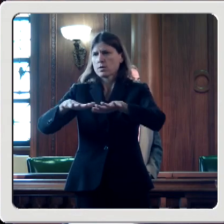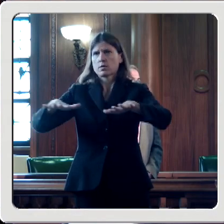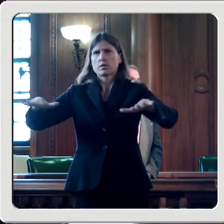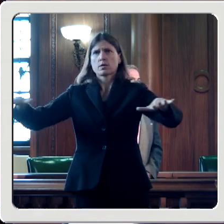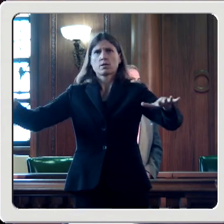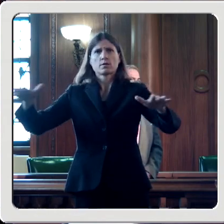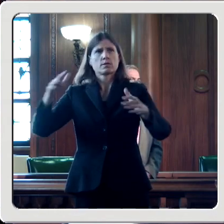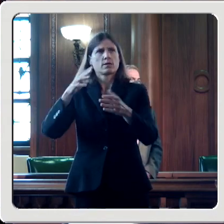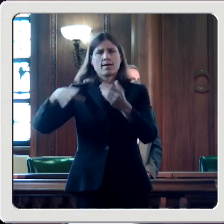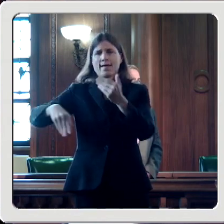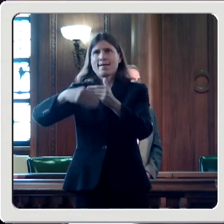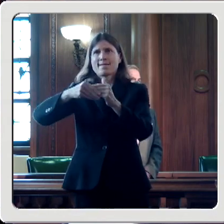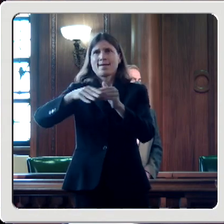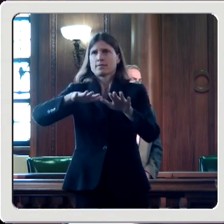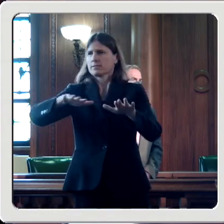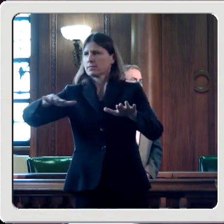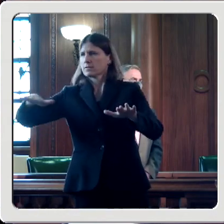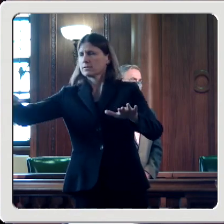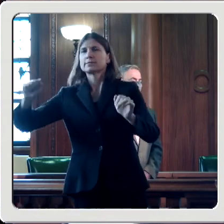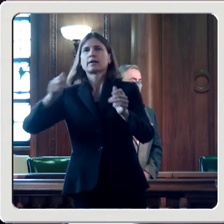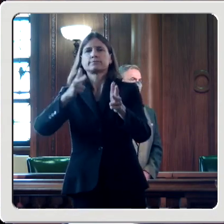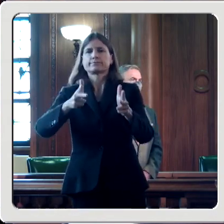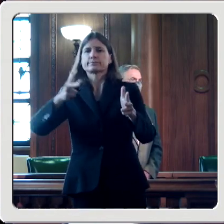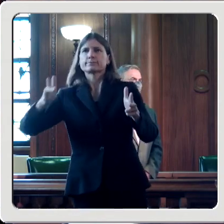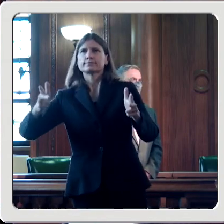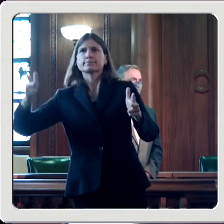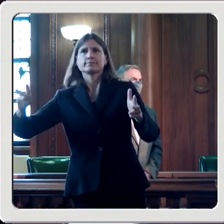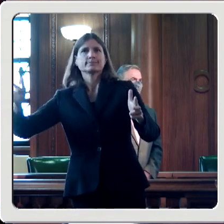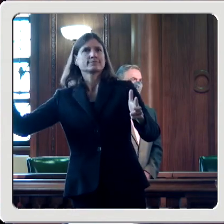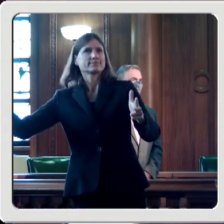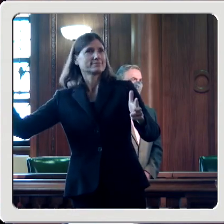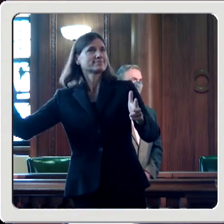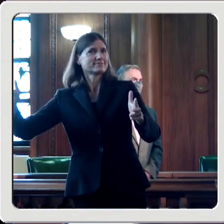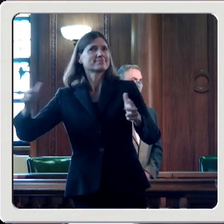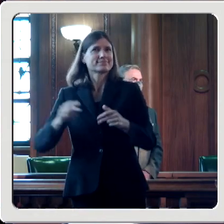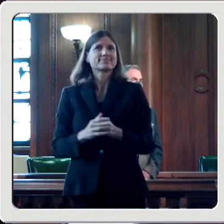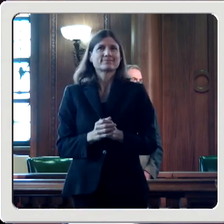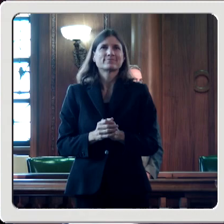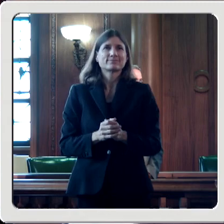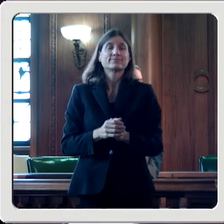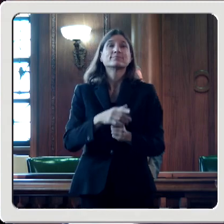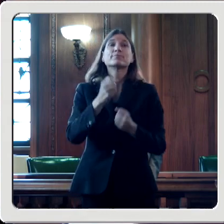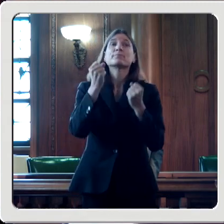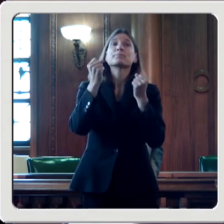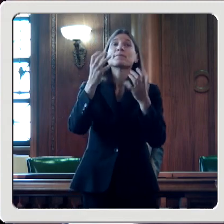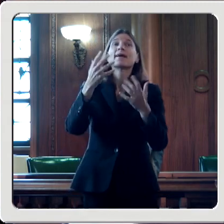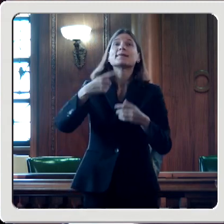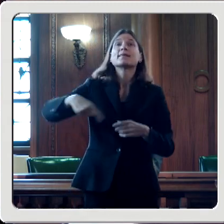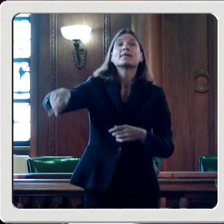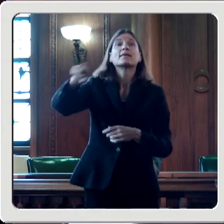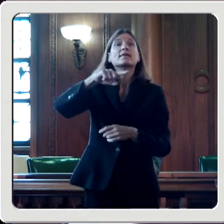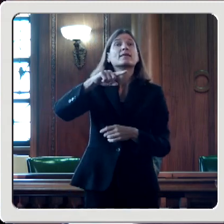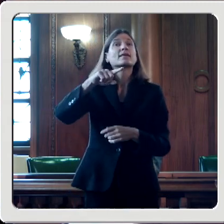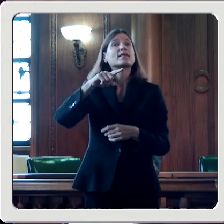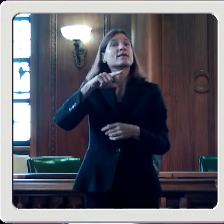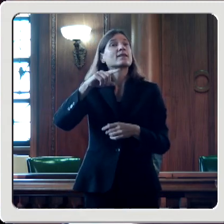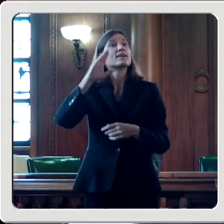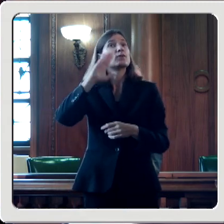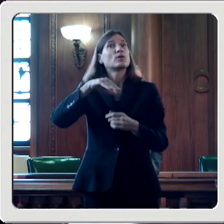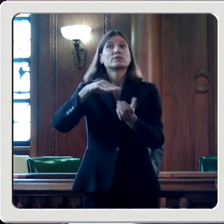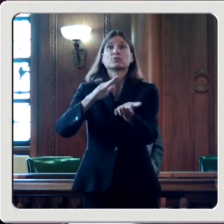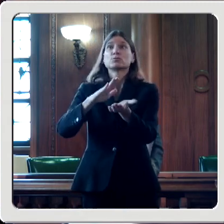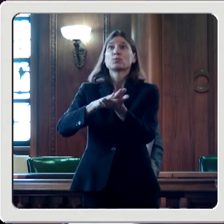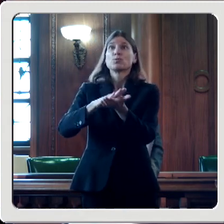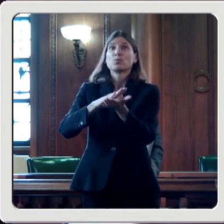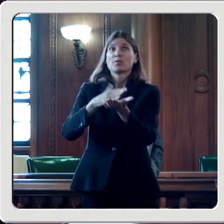Medical Center. We are the Academic Medical Center of Western Massachusetts, a branch of UMass Medical School.